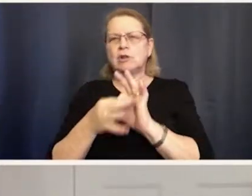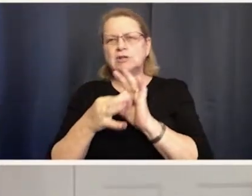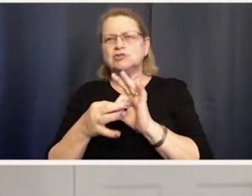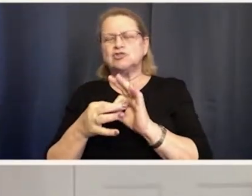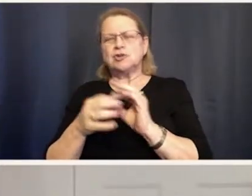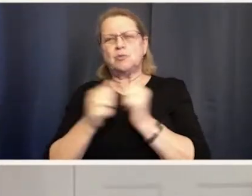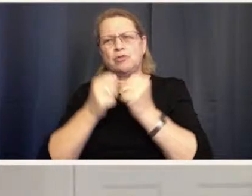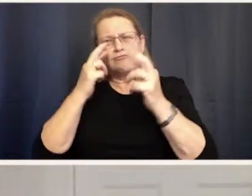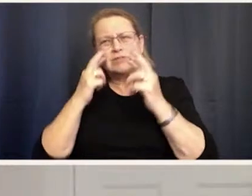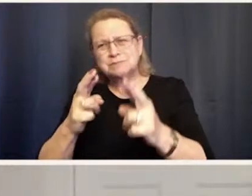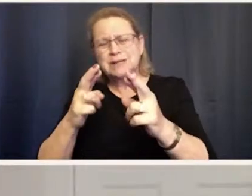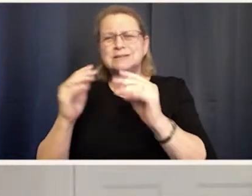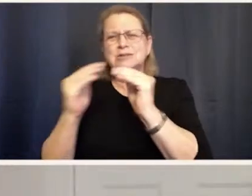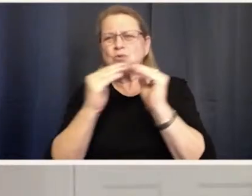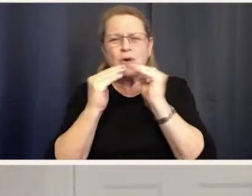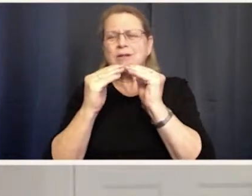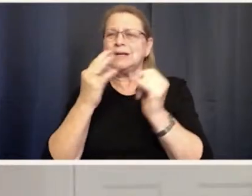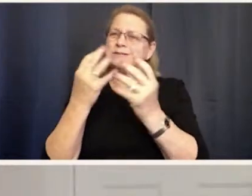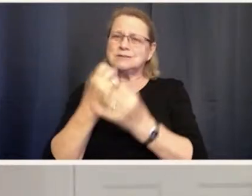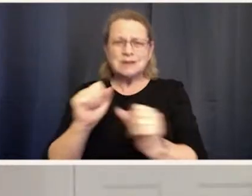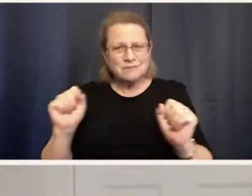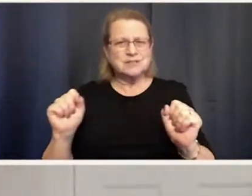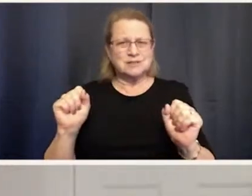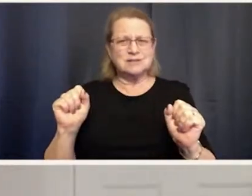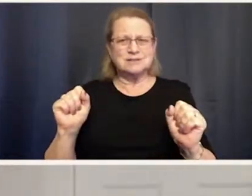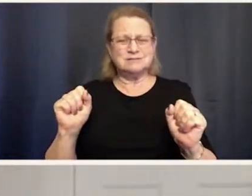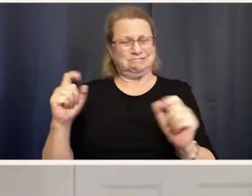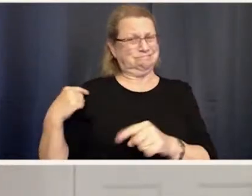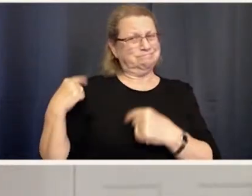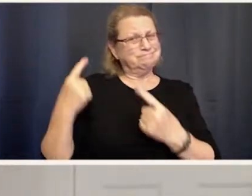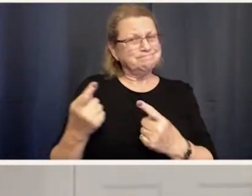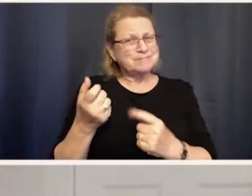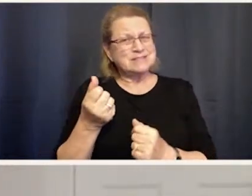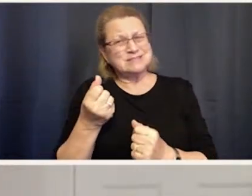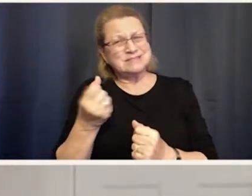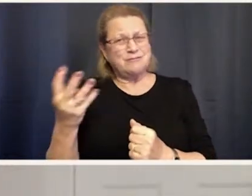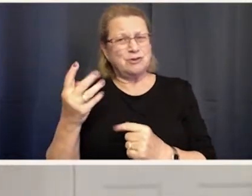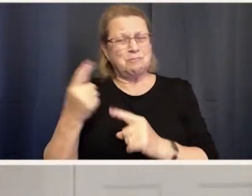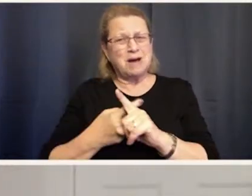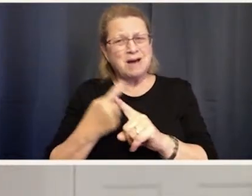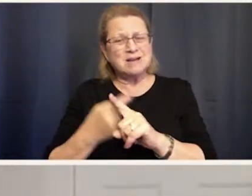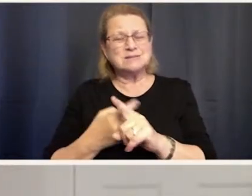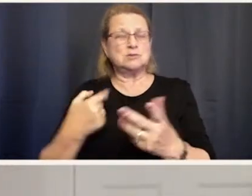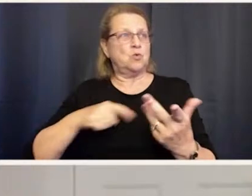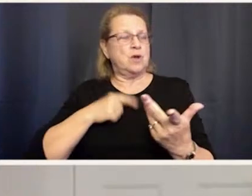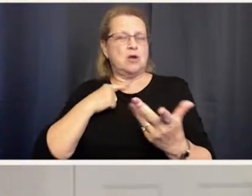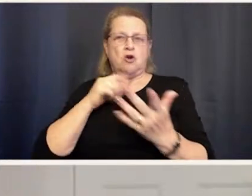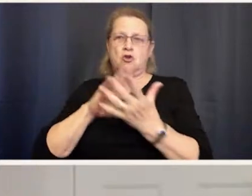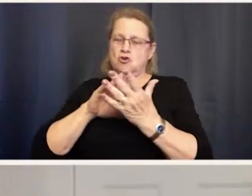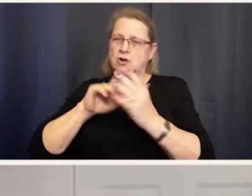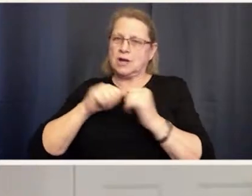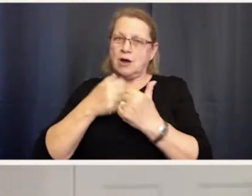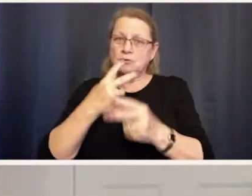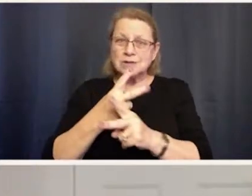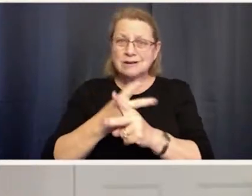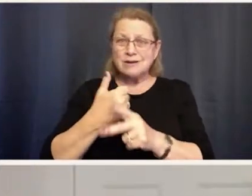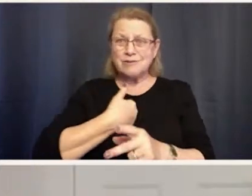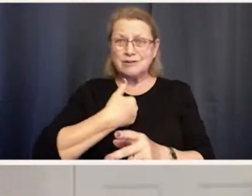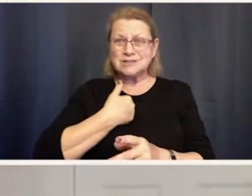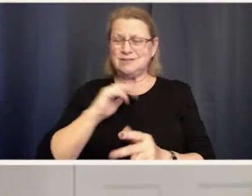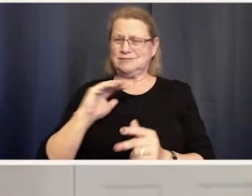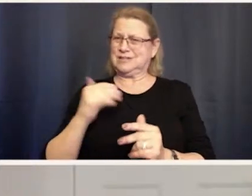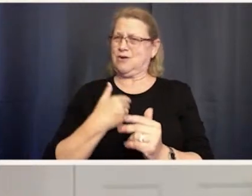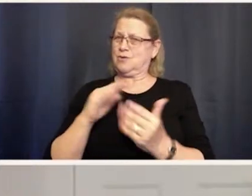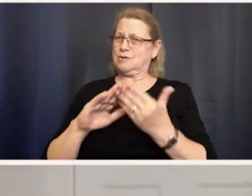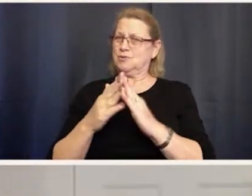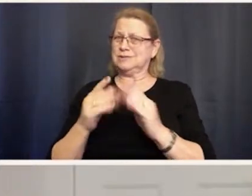respect, equality, and safety. Over these past months, as we all have had to learn how to care for ourselves and our